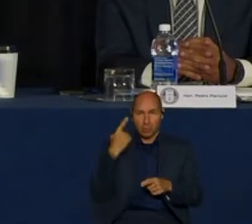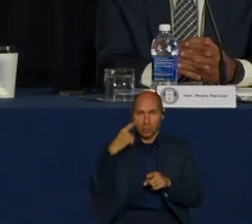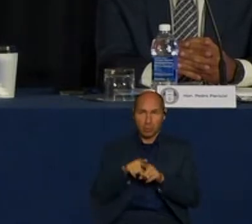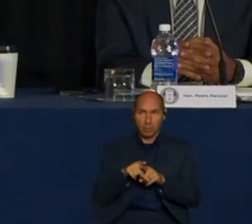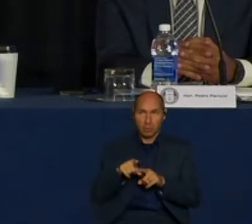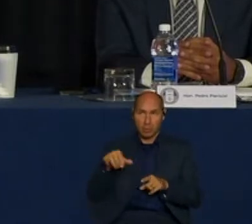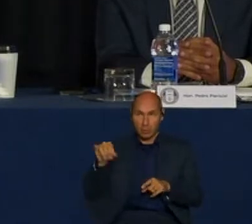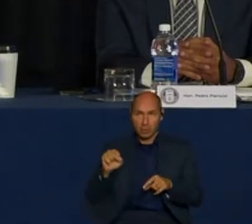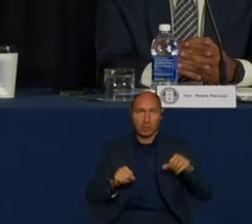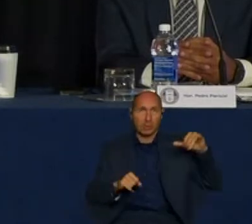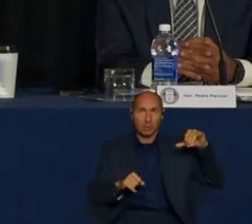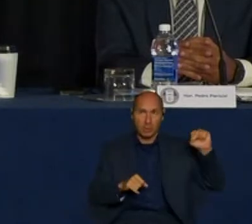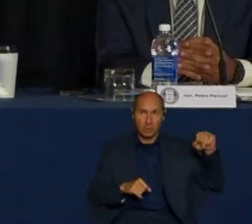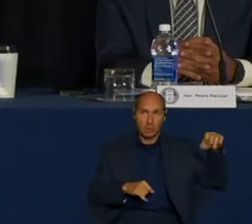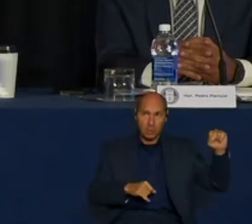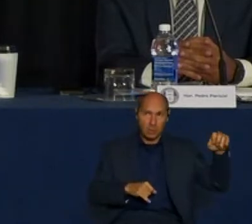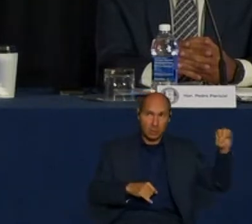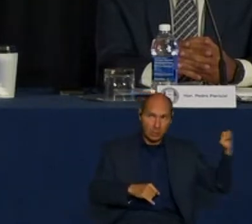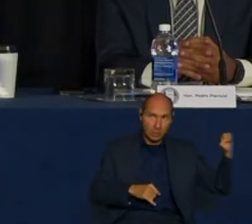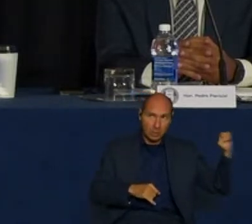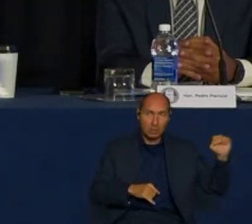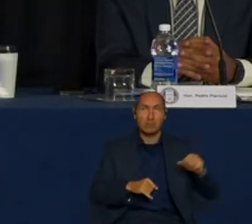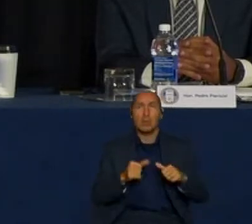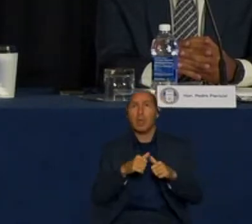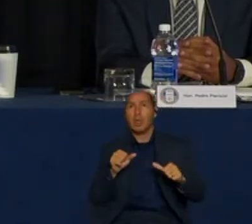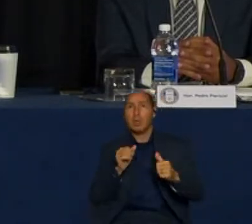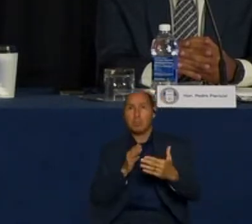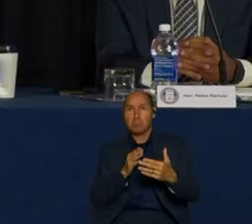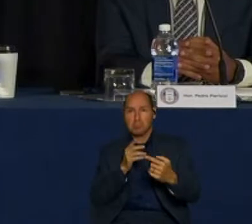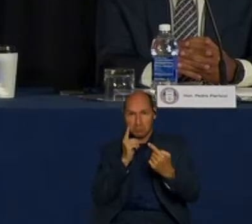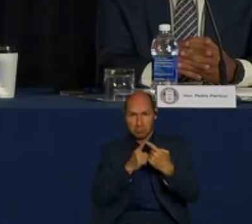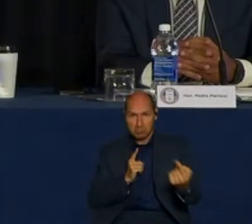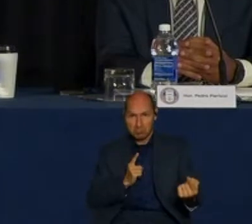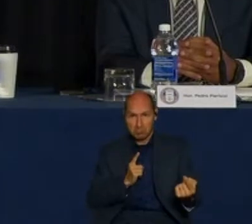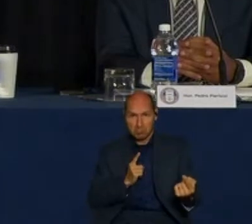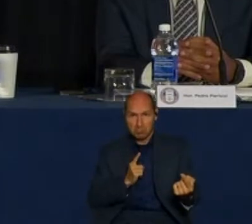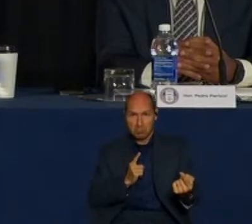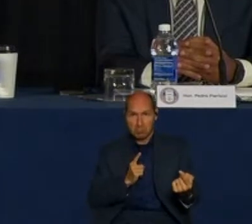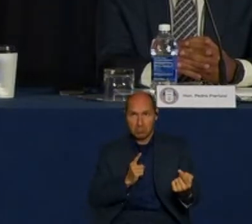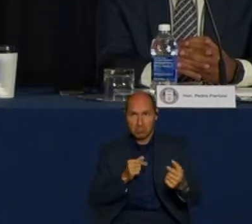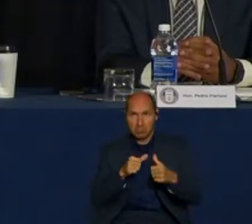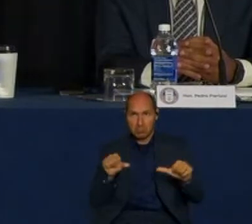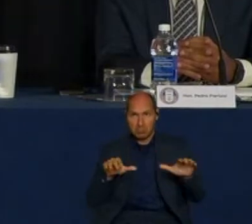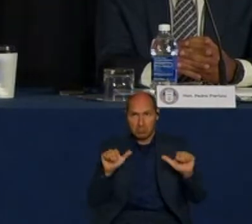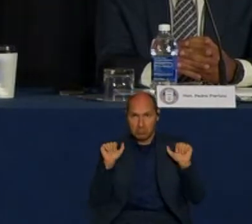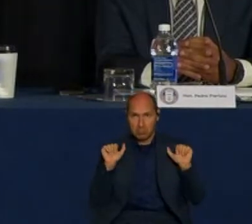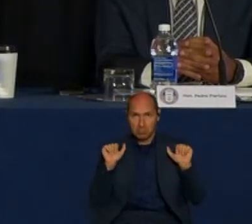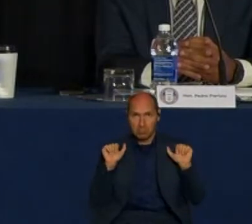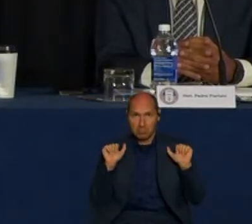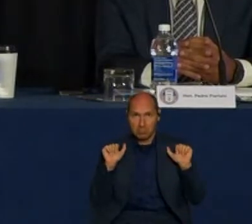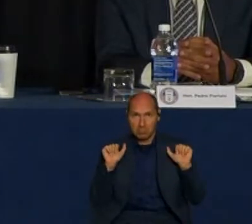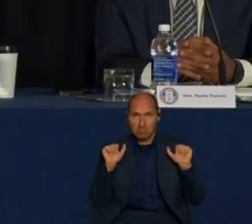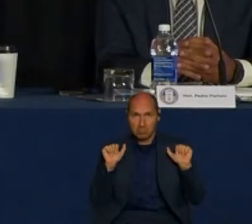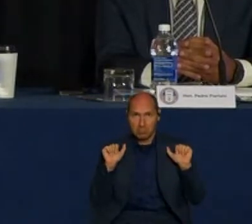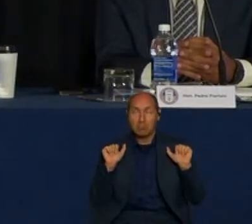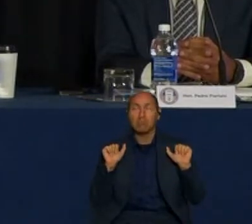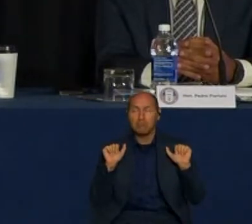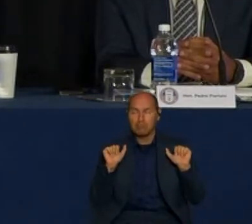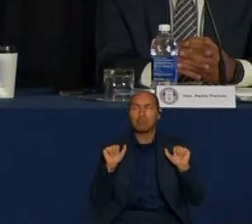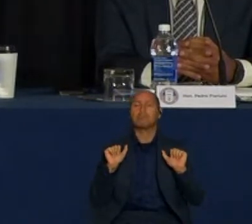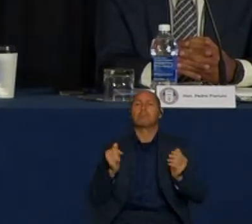Yes. Yes. Yes. Any opposed? Yes. Any abstentions? That